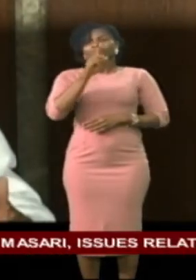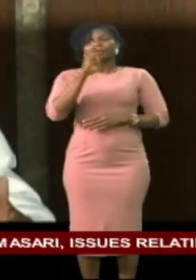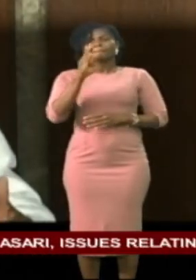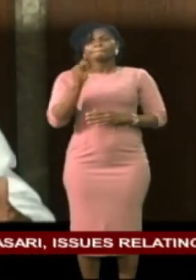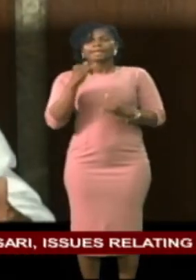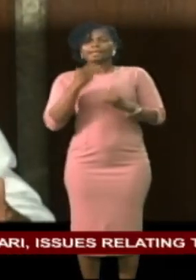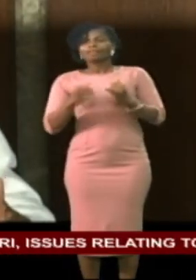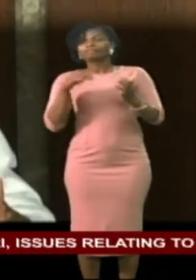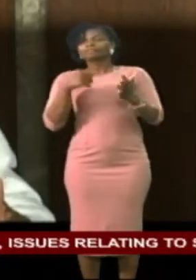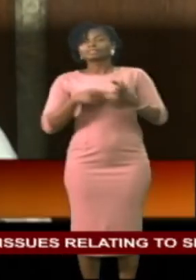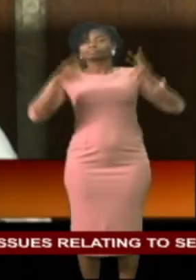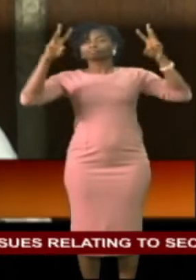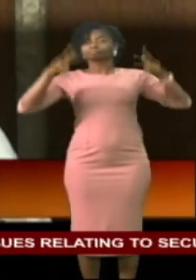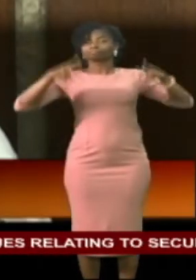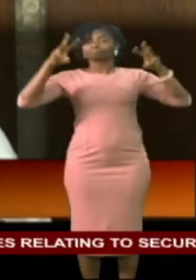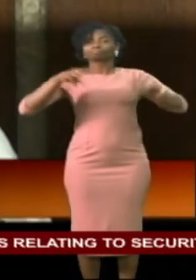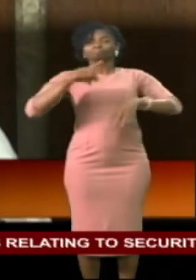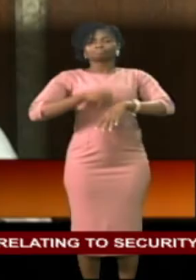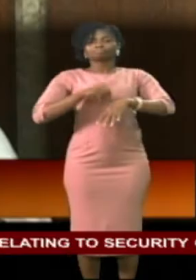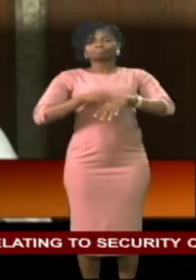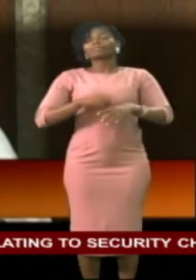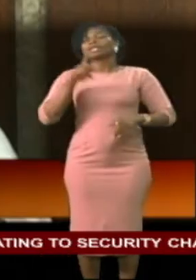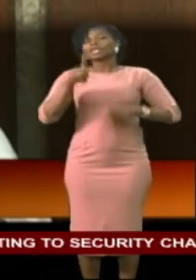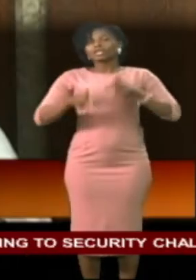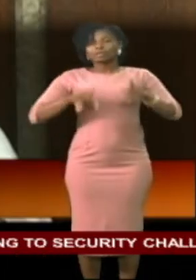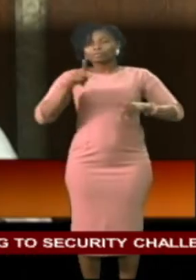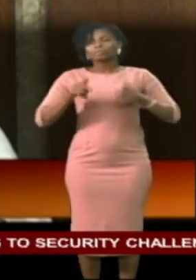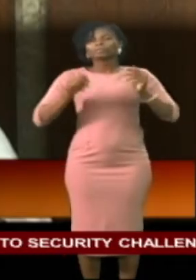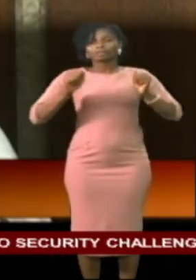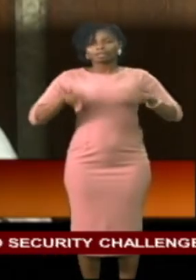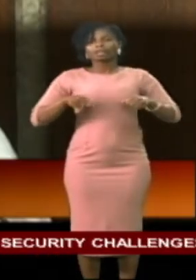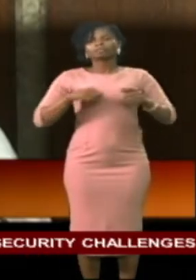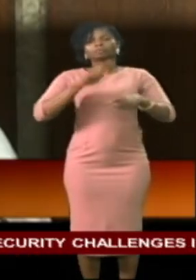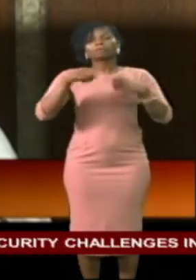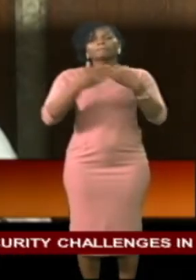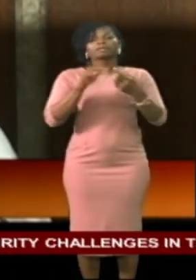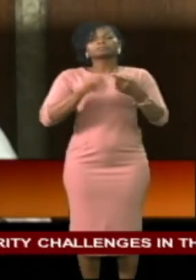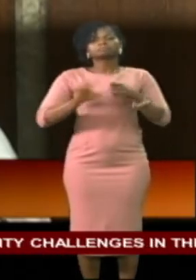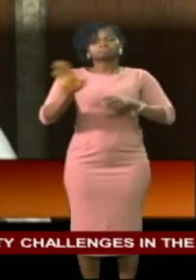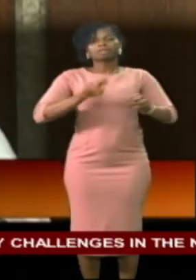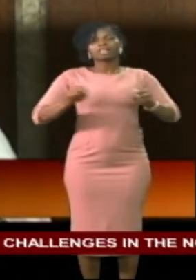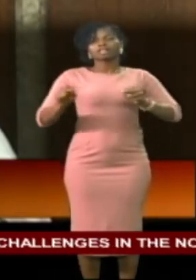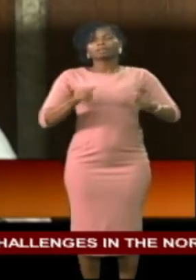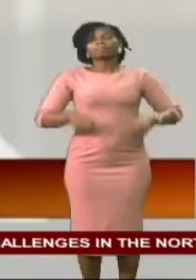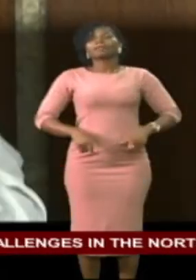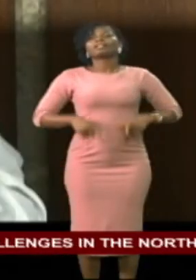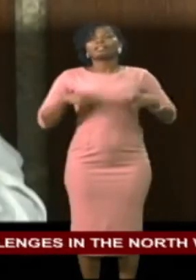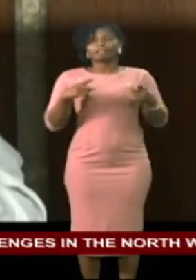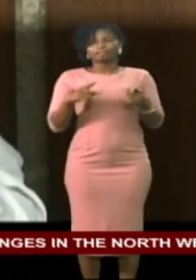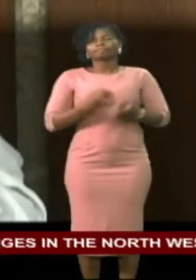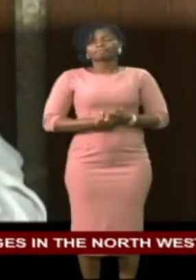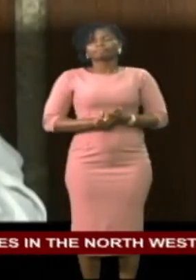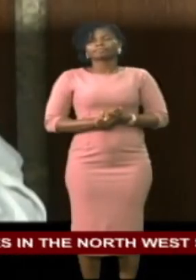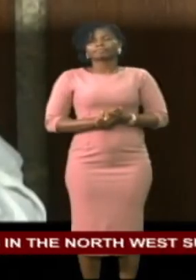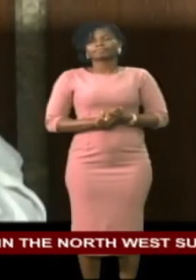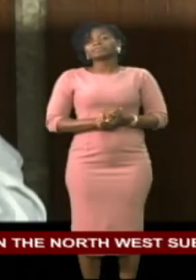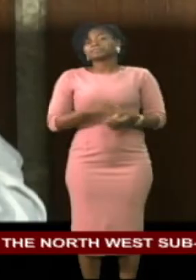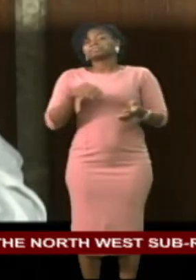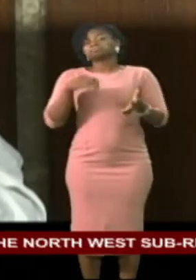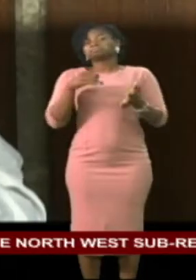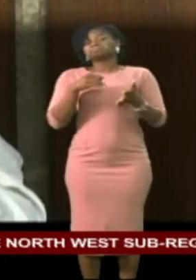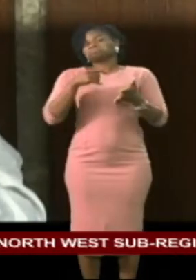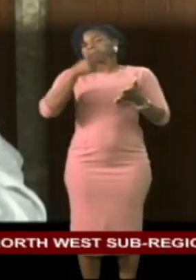this rainy season, people can go back to normal life. It's a